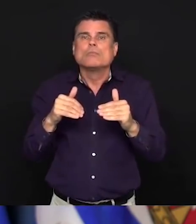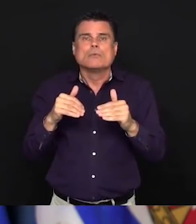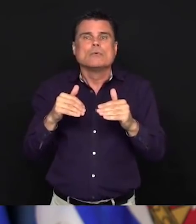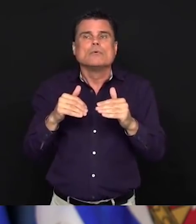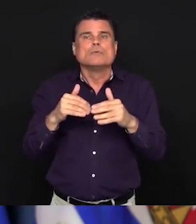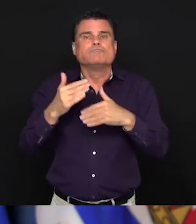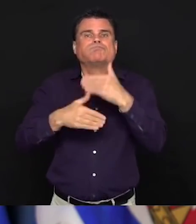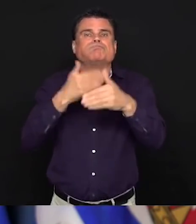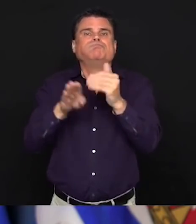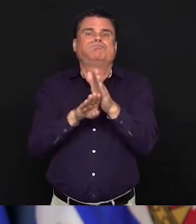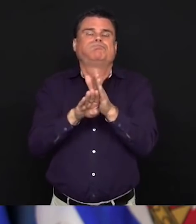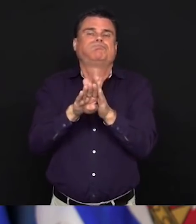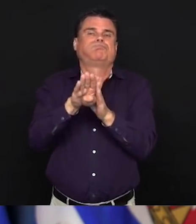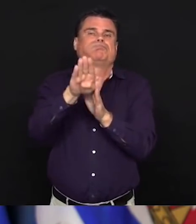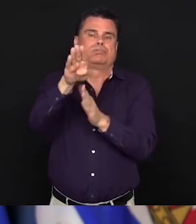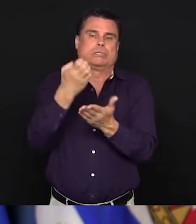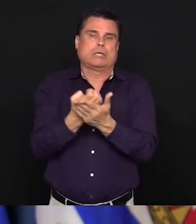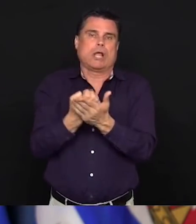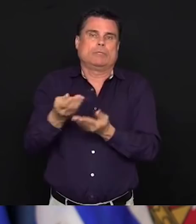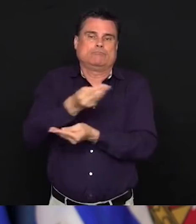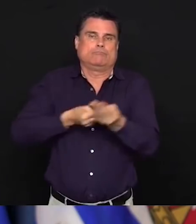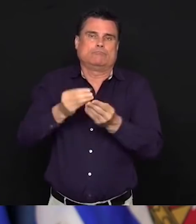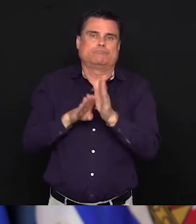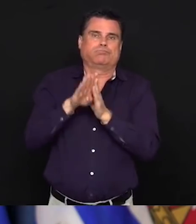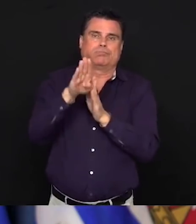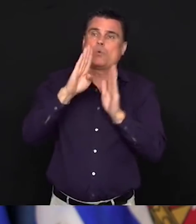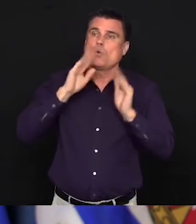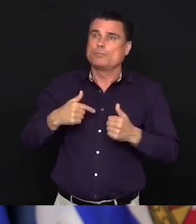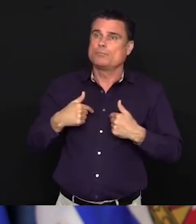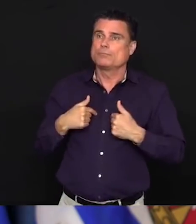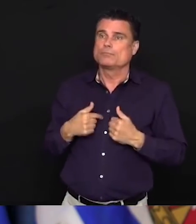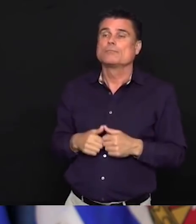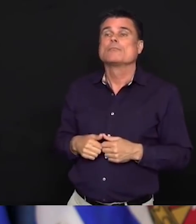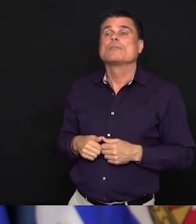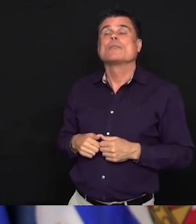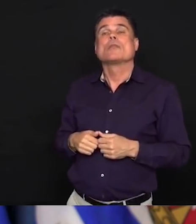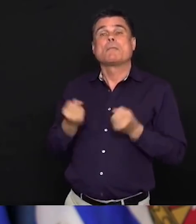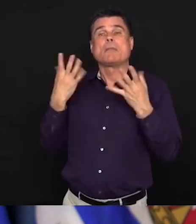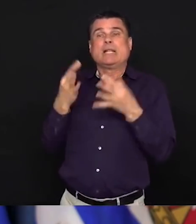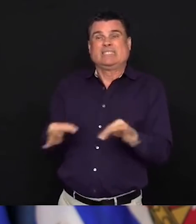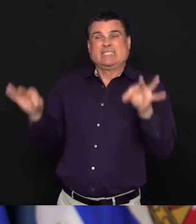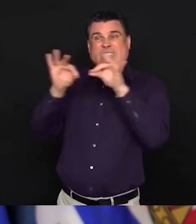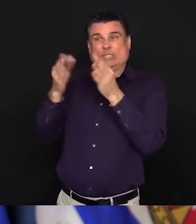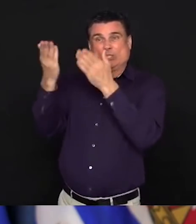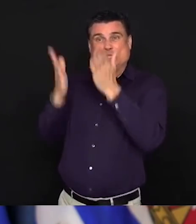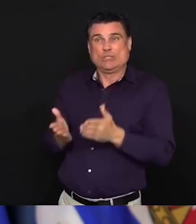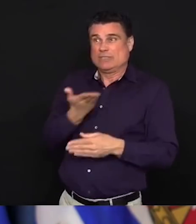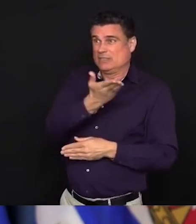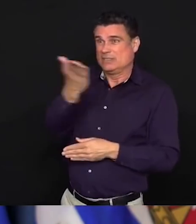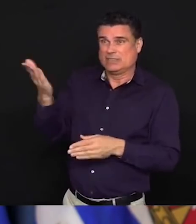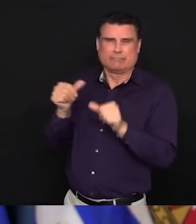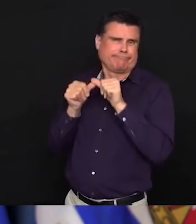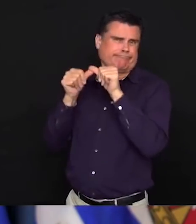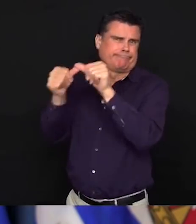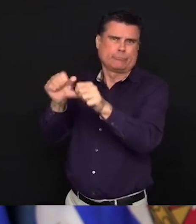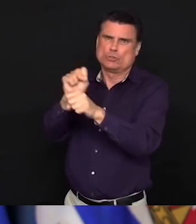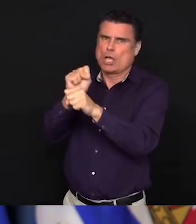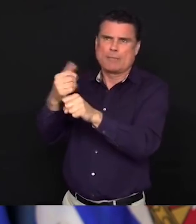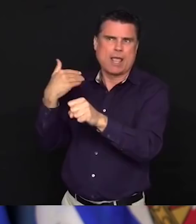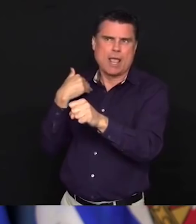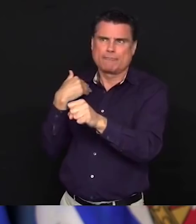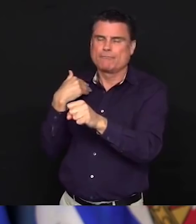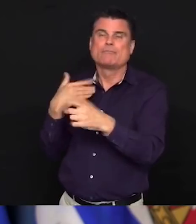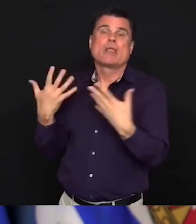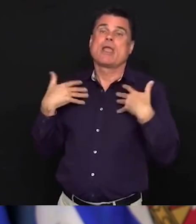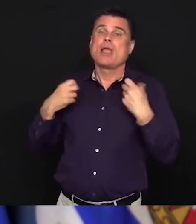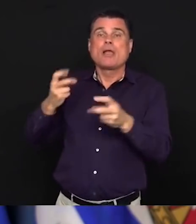to work, not just in public health care, but also ensuring our supply chains are open and people get the goods and services that they